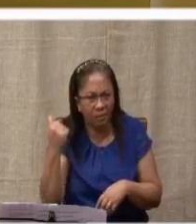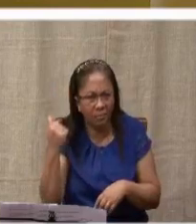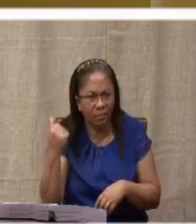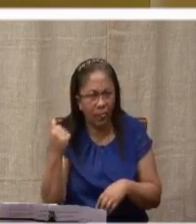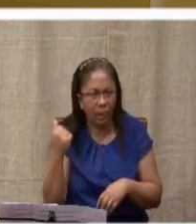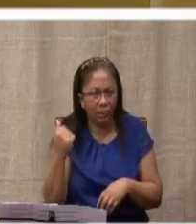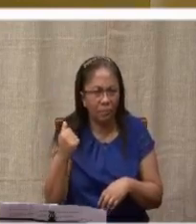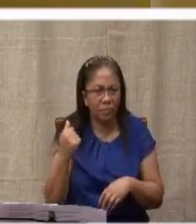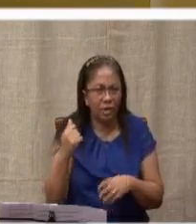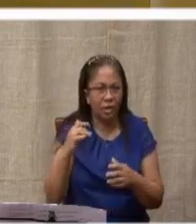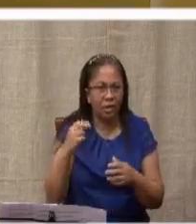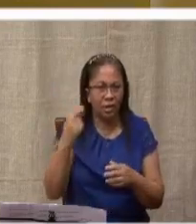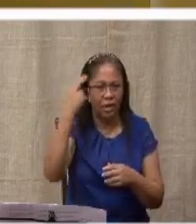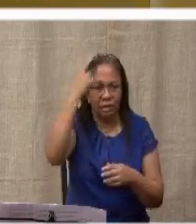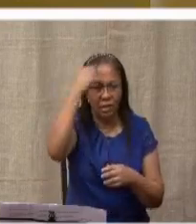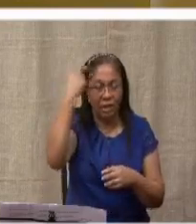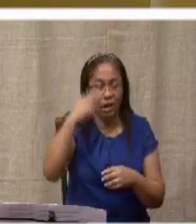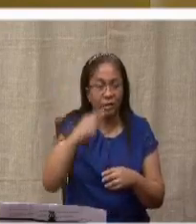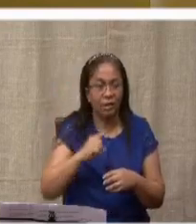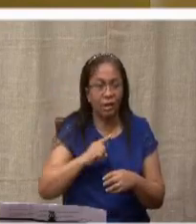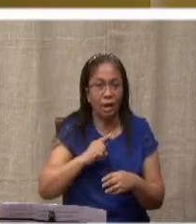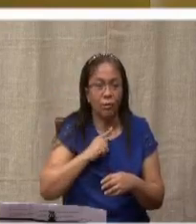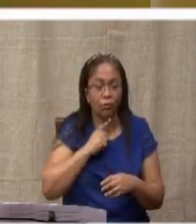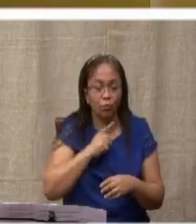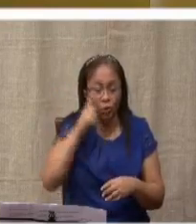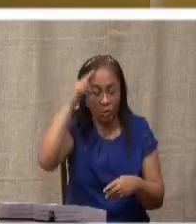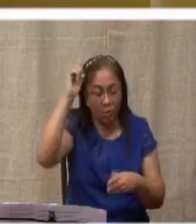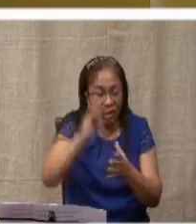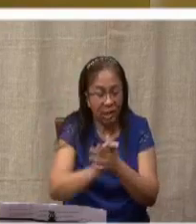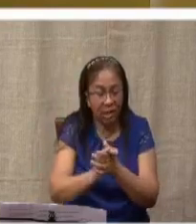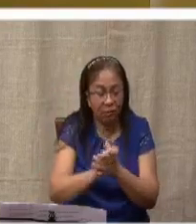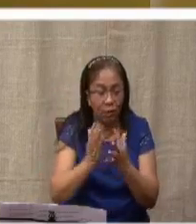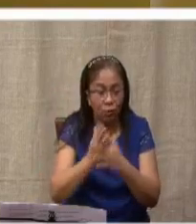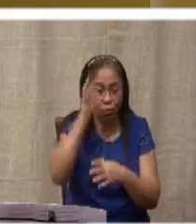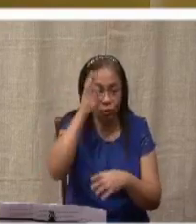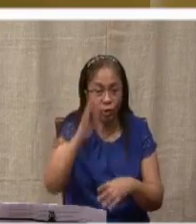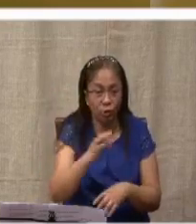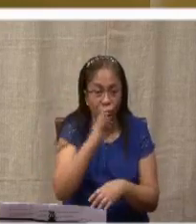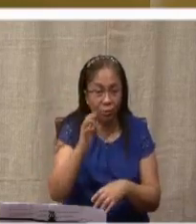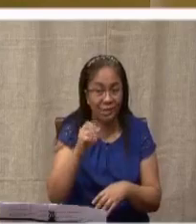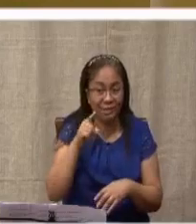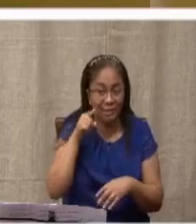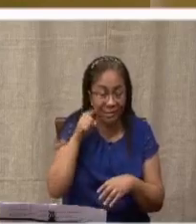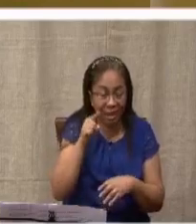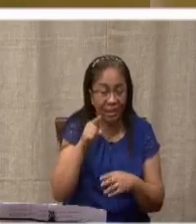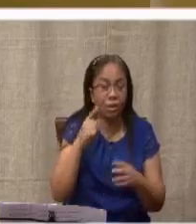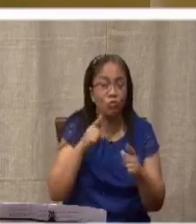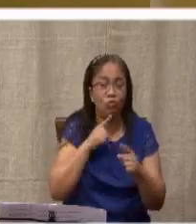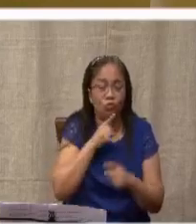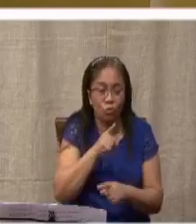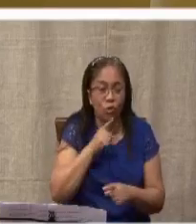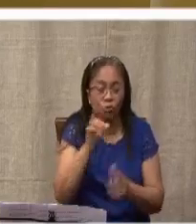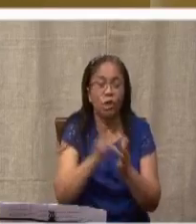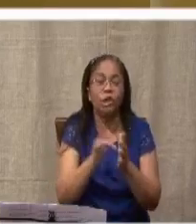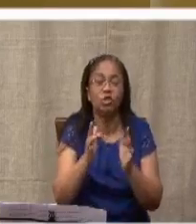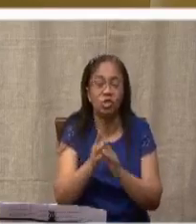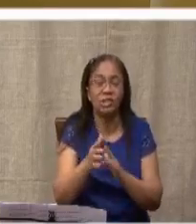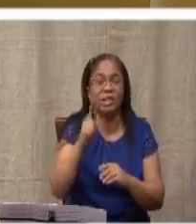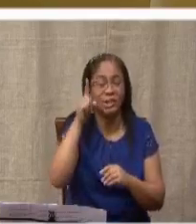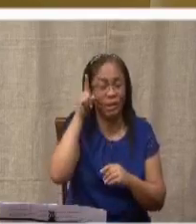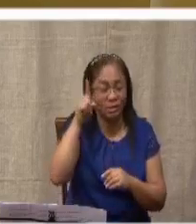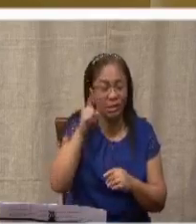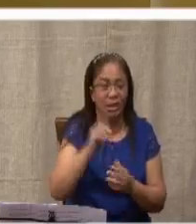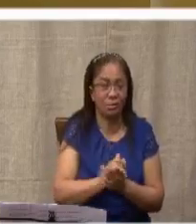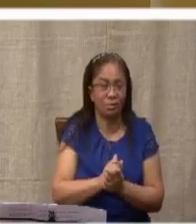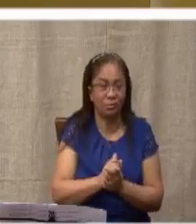that in the eucharist is jesus christ himself and because they believe that in the eucharist jesus christ himself the the the